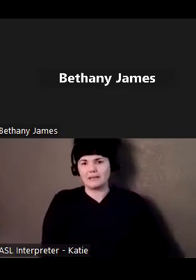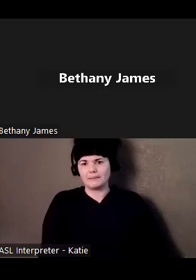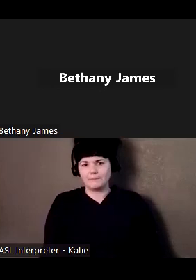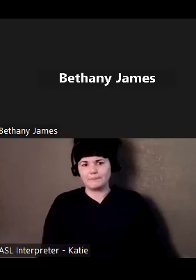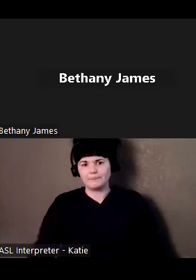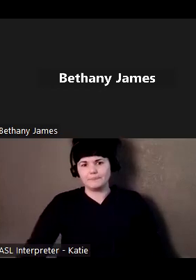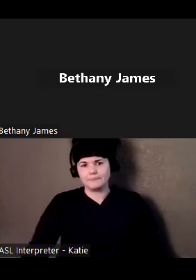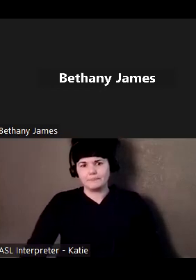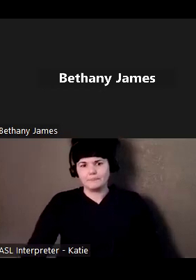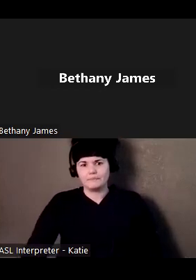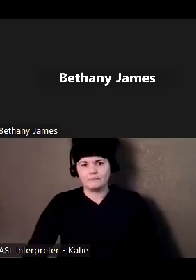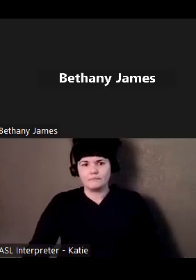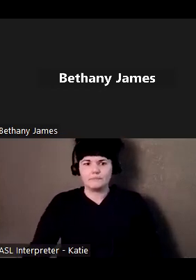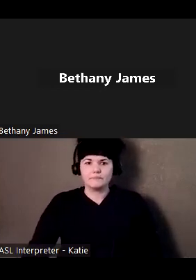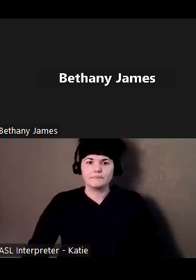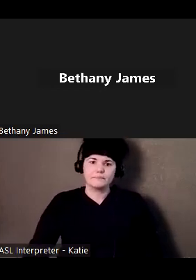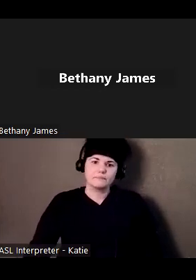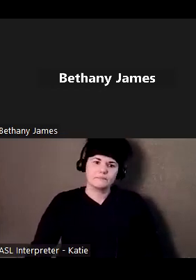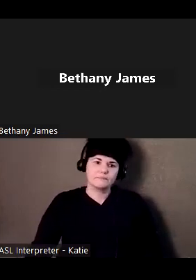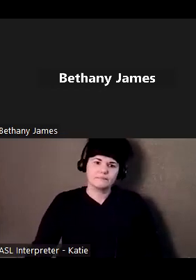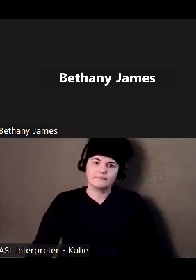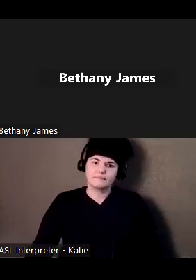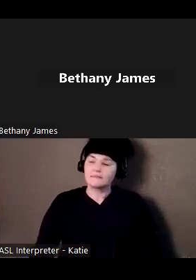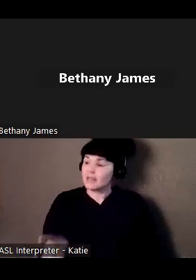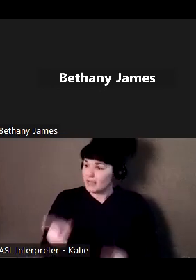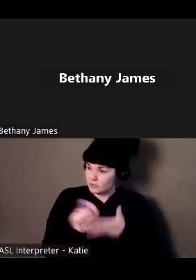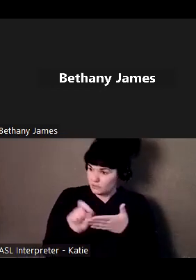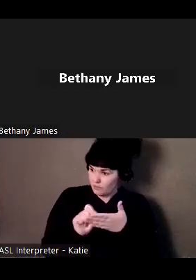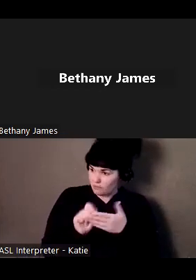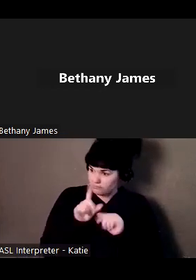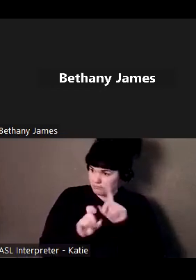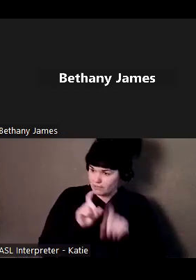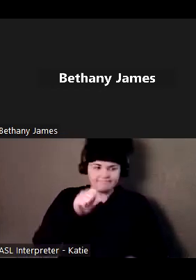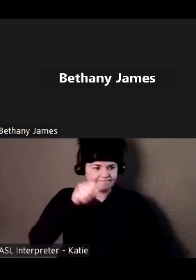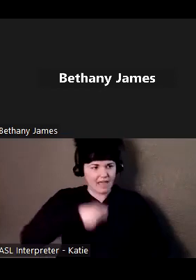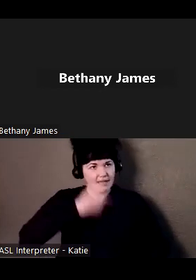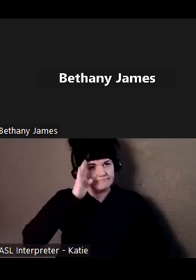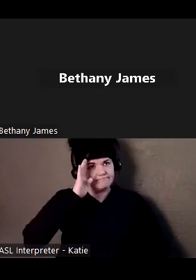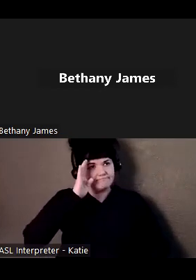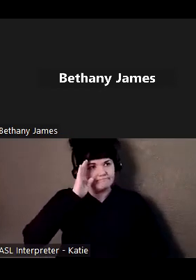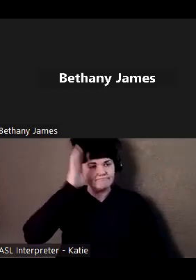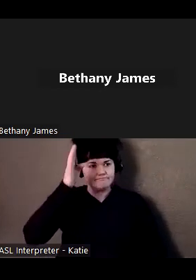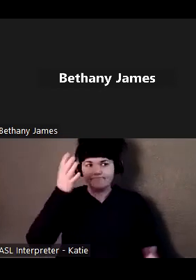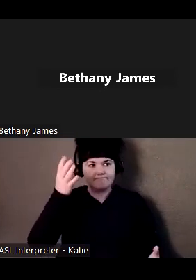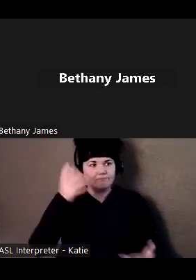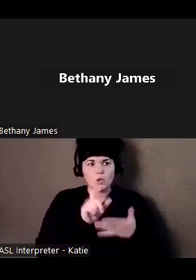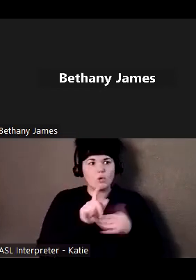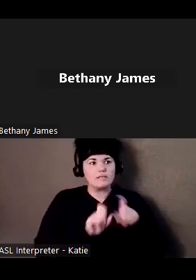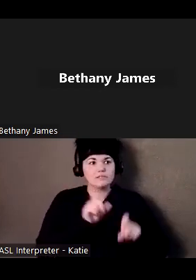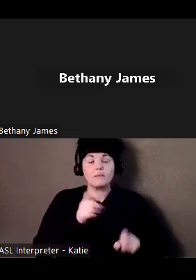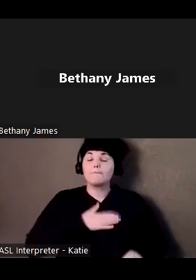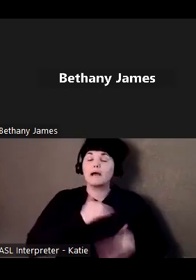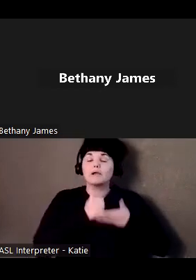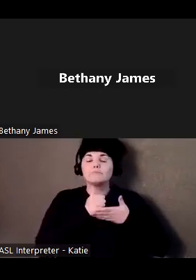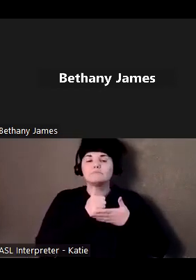You came up with some questions I that did. So what I was recommending, so